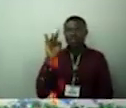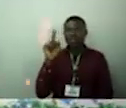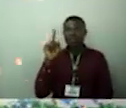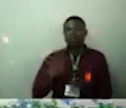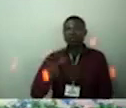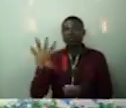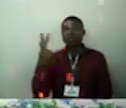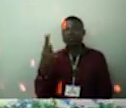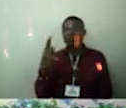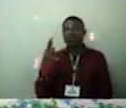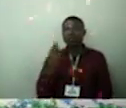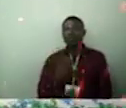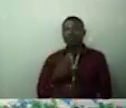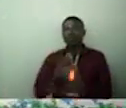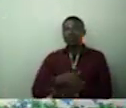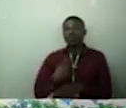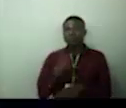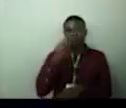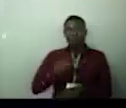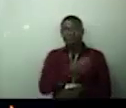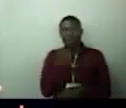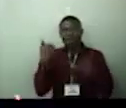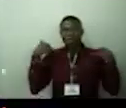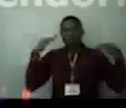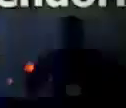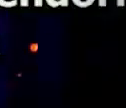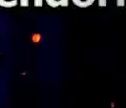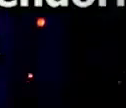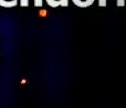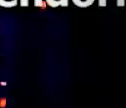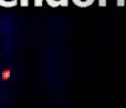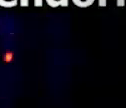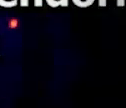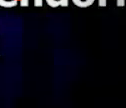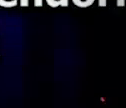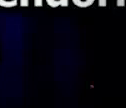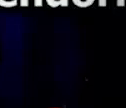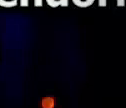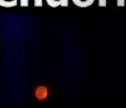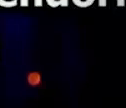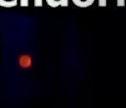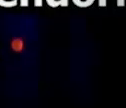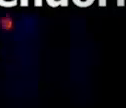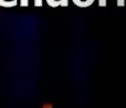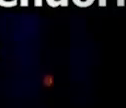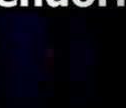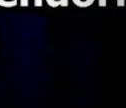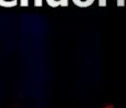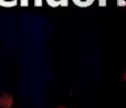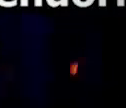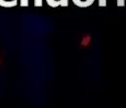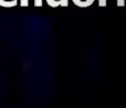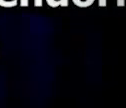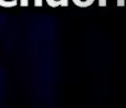to 4. "After this, I saw another angel coming down from heaven. He had great authority, and the earth was